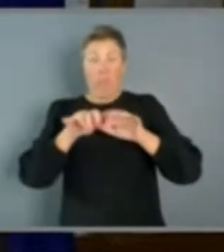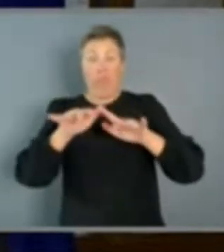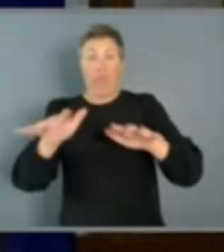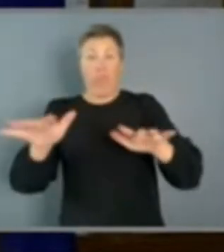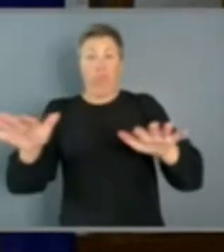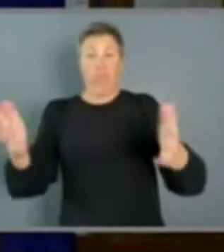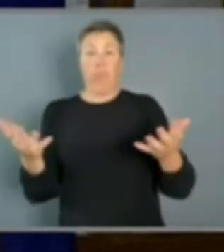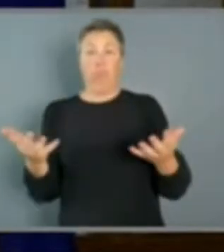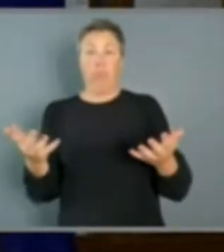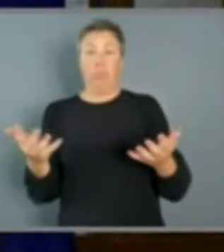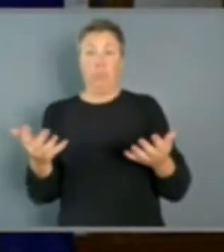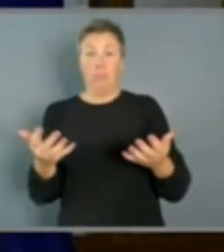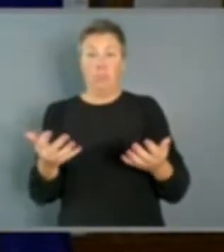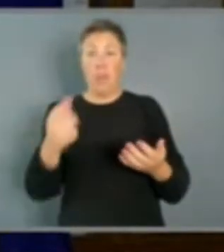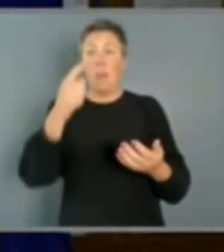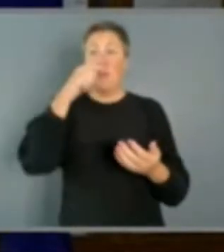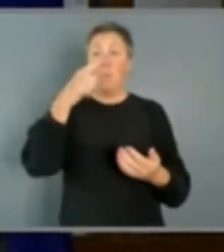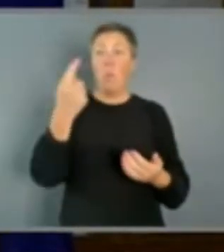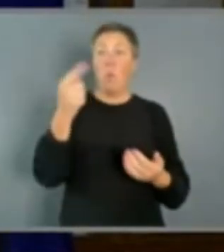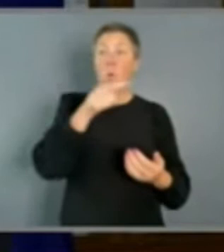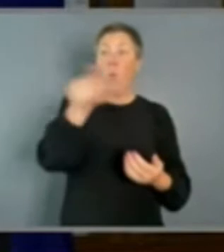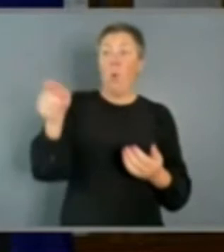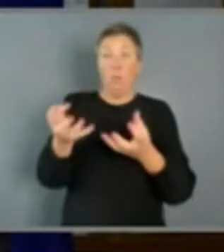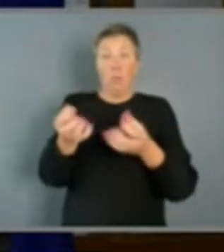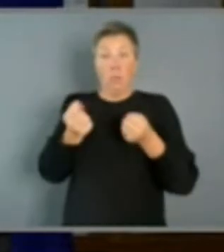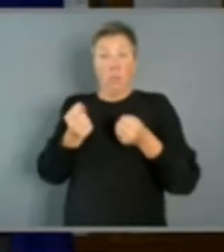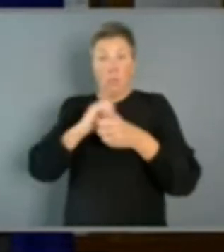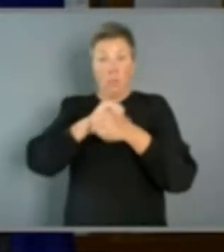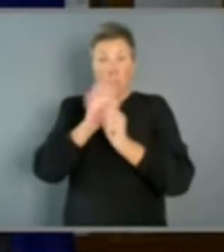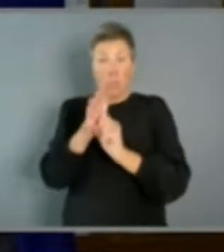of the cases that have been diagnosed in PNG, half of them have been